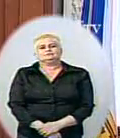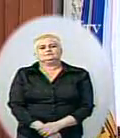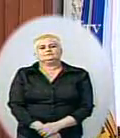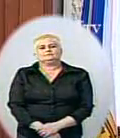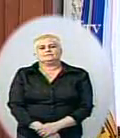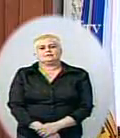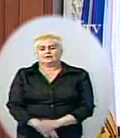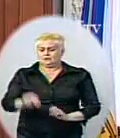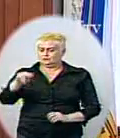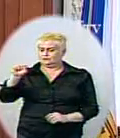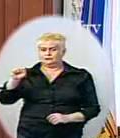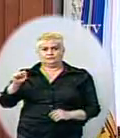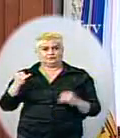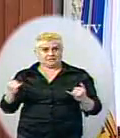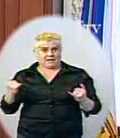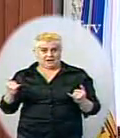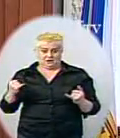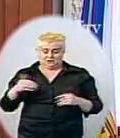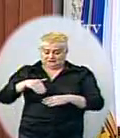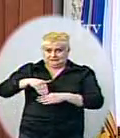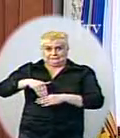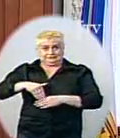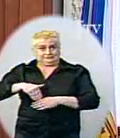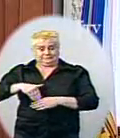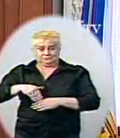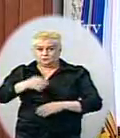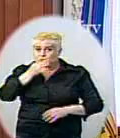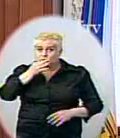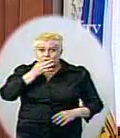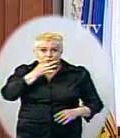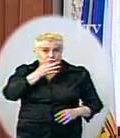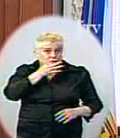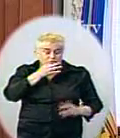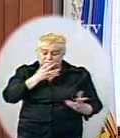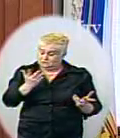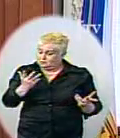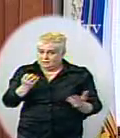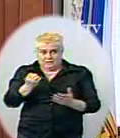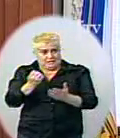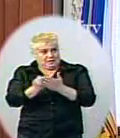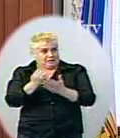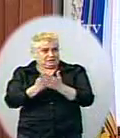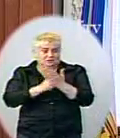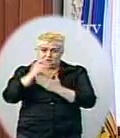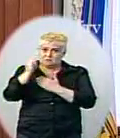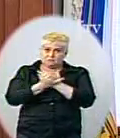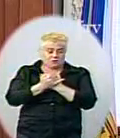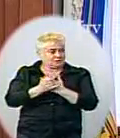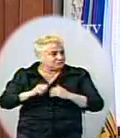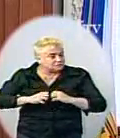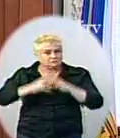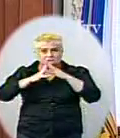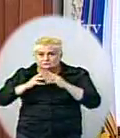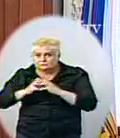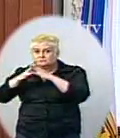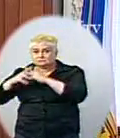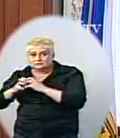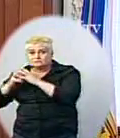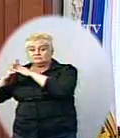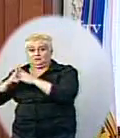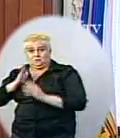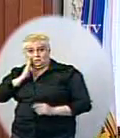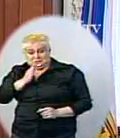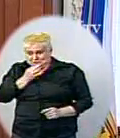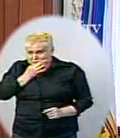Scotia stands on the verge of some of the largest economic projects this province has ever seen,